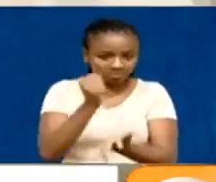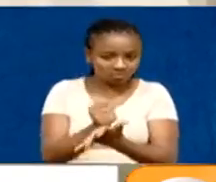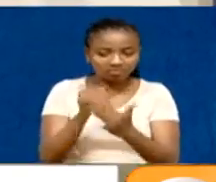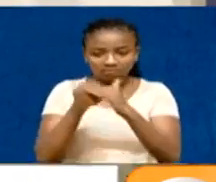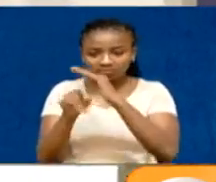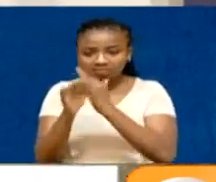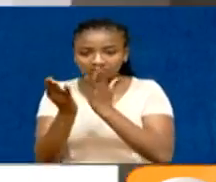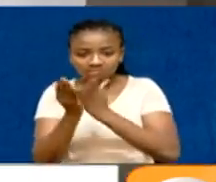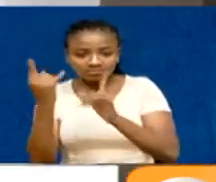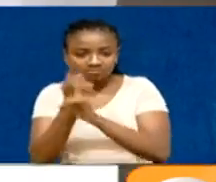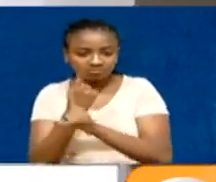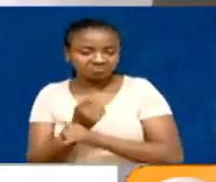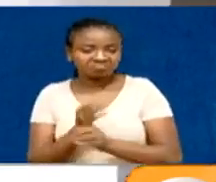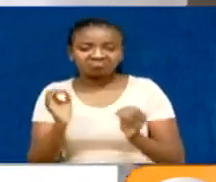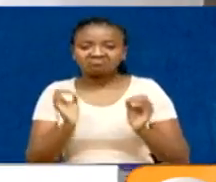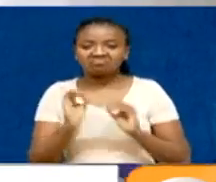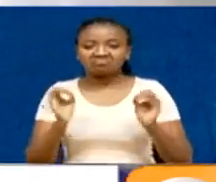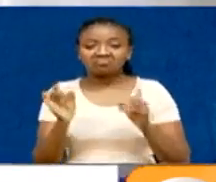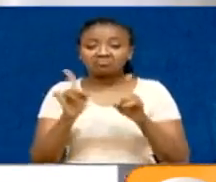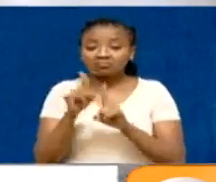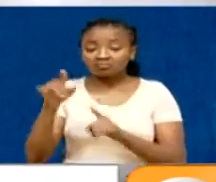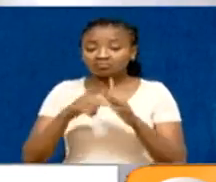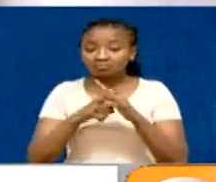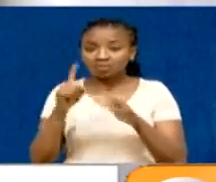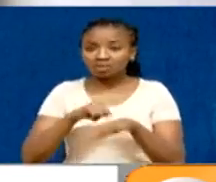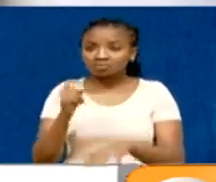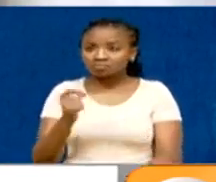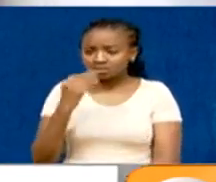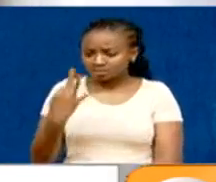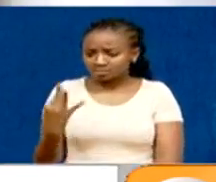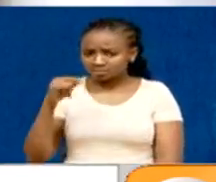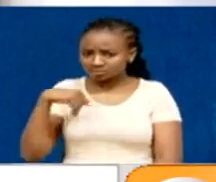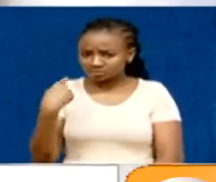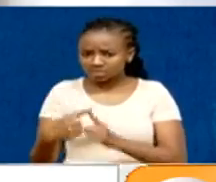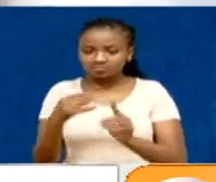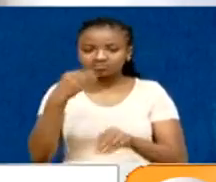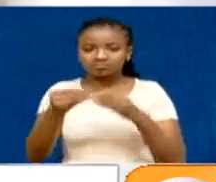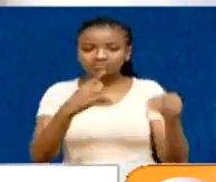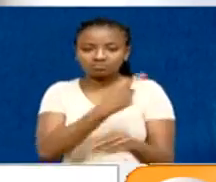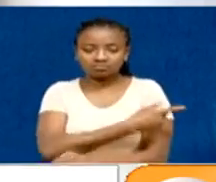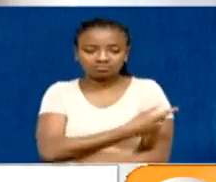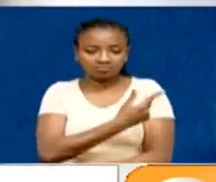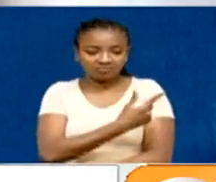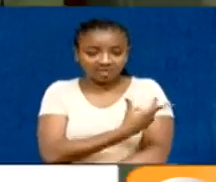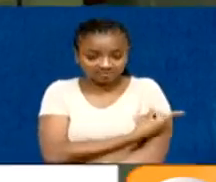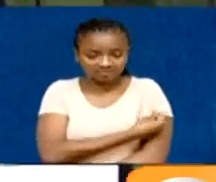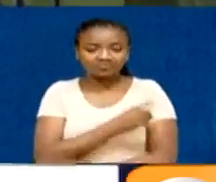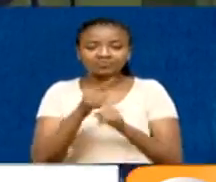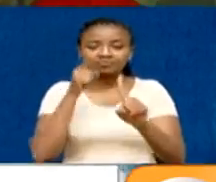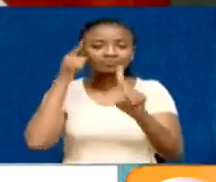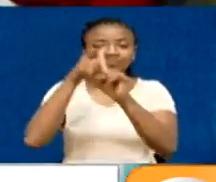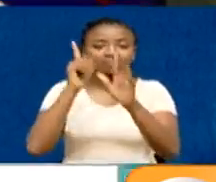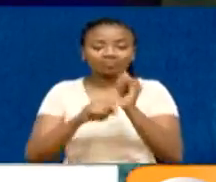deadline elapses. Kenya began vaccination drive in March this year and targets to vaccinate 27 million people in efforts to stem